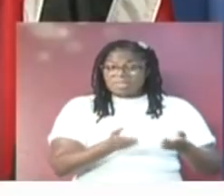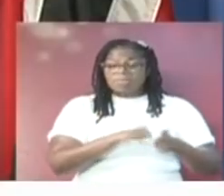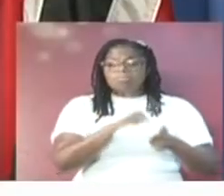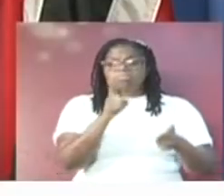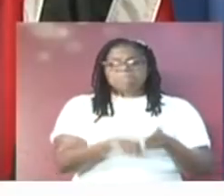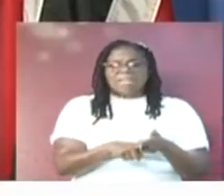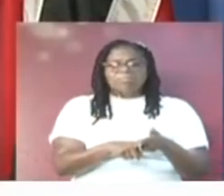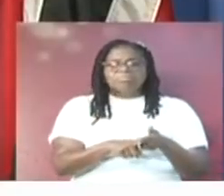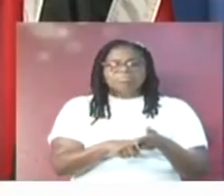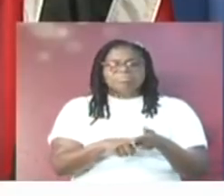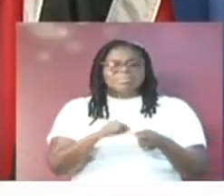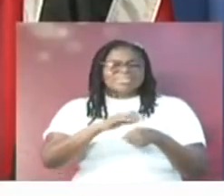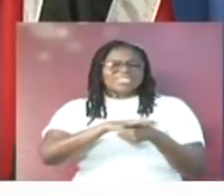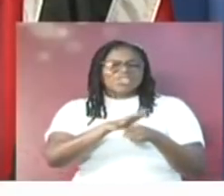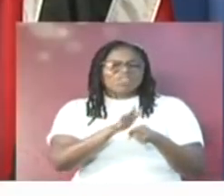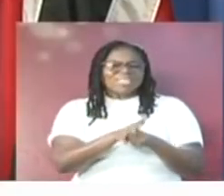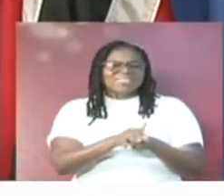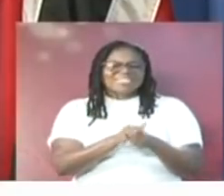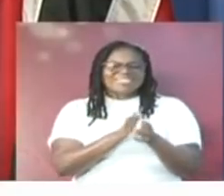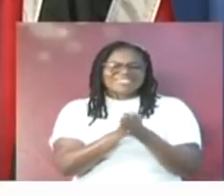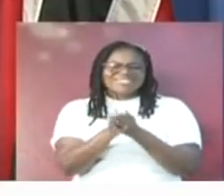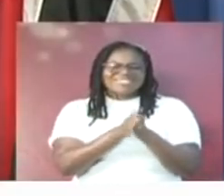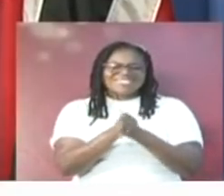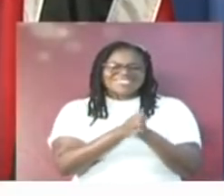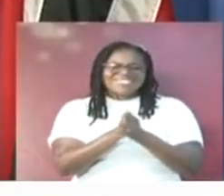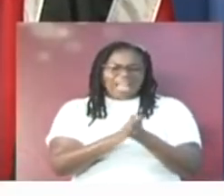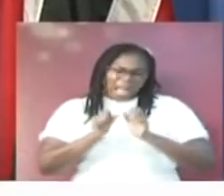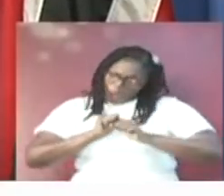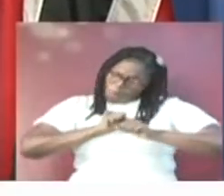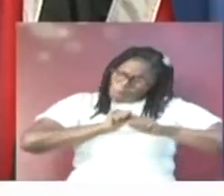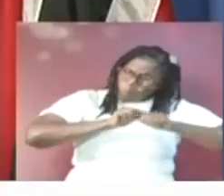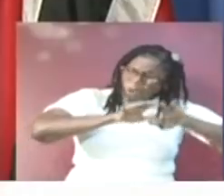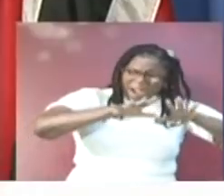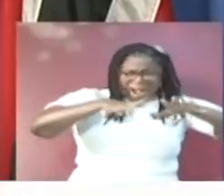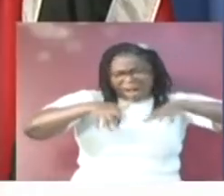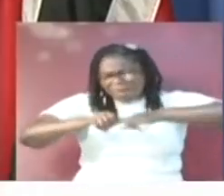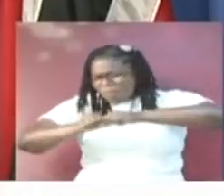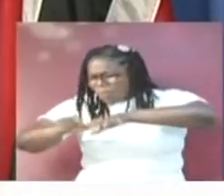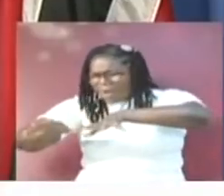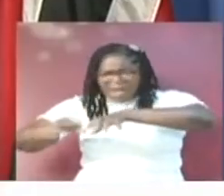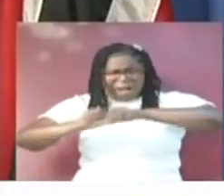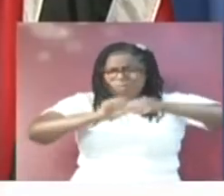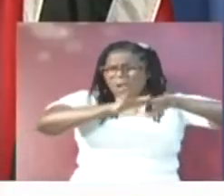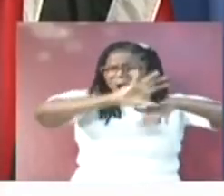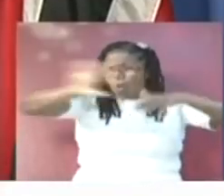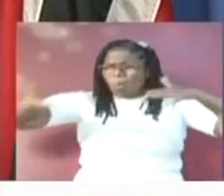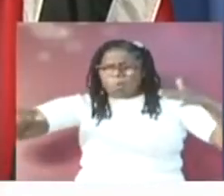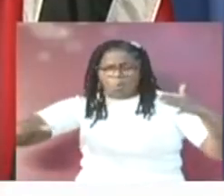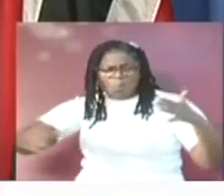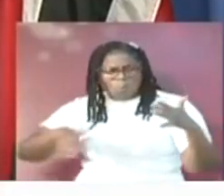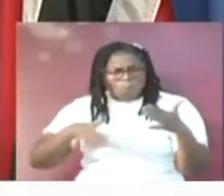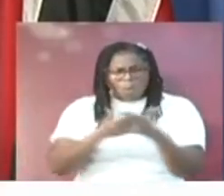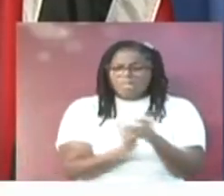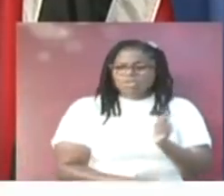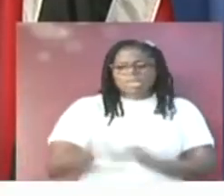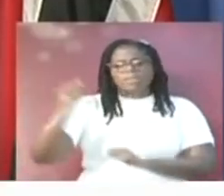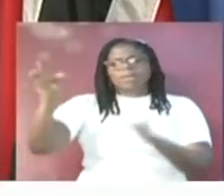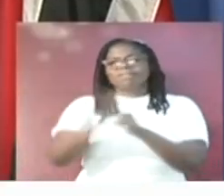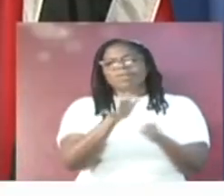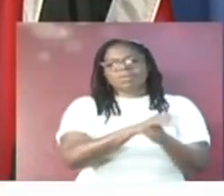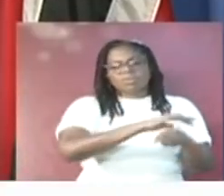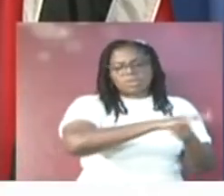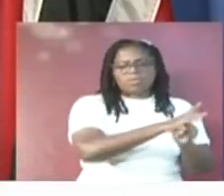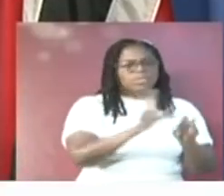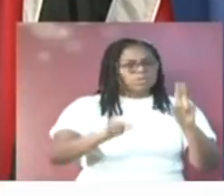we don't want to be at that point to be able to say, well, we are there before the actions that are required